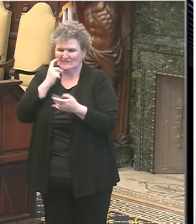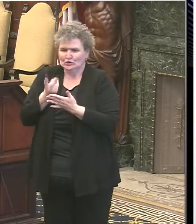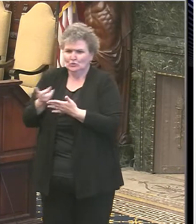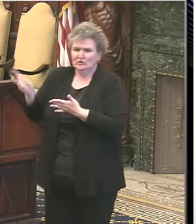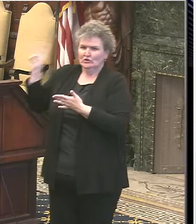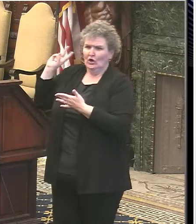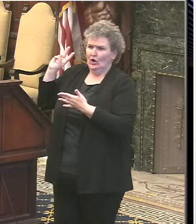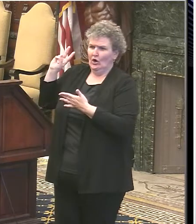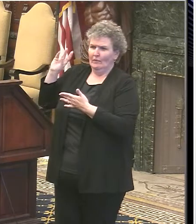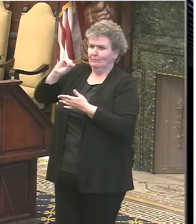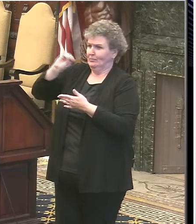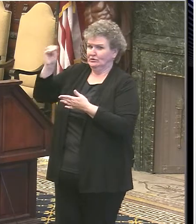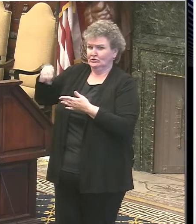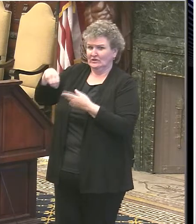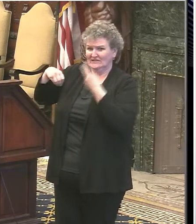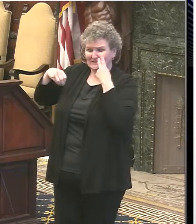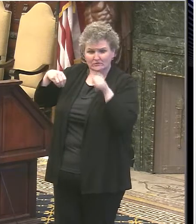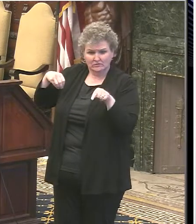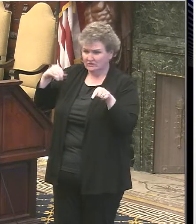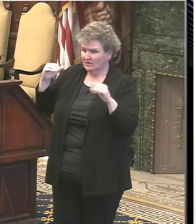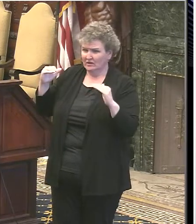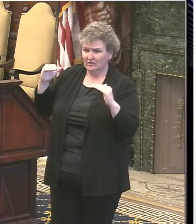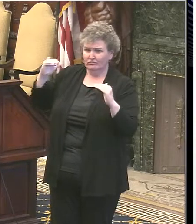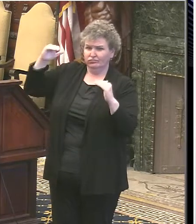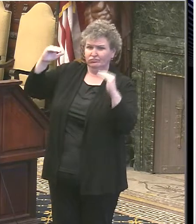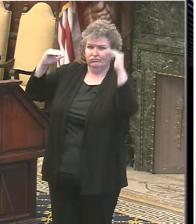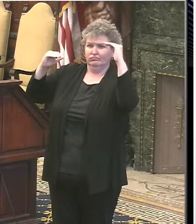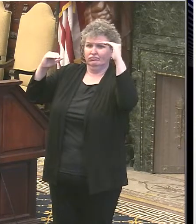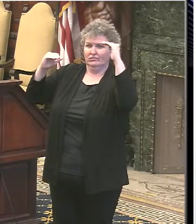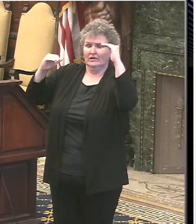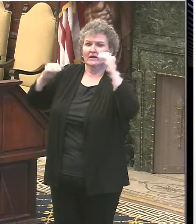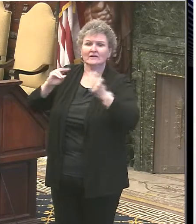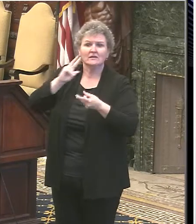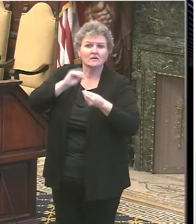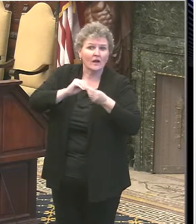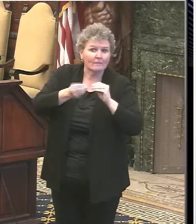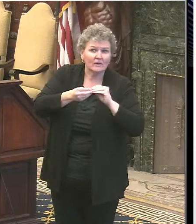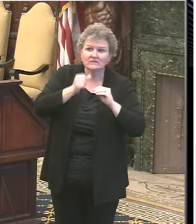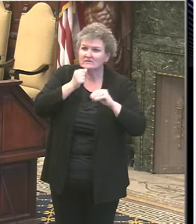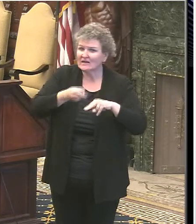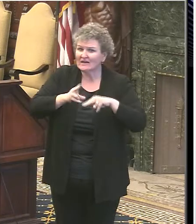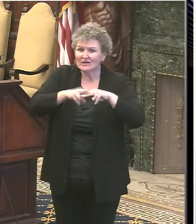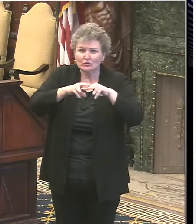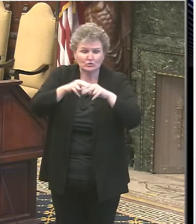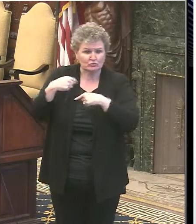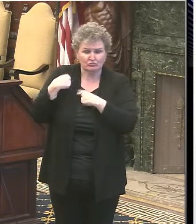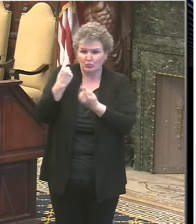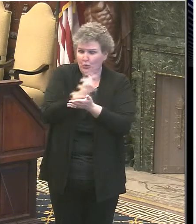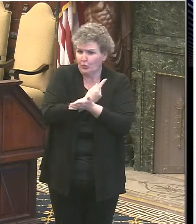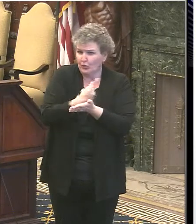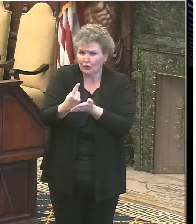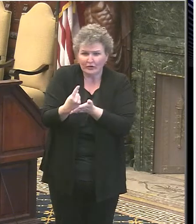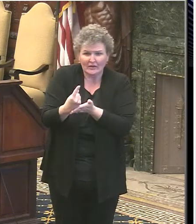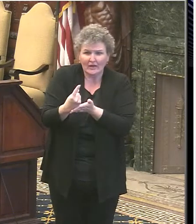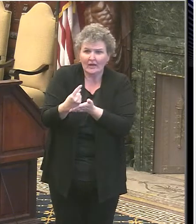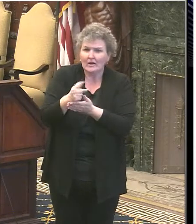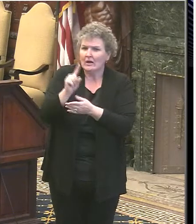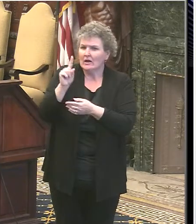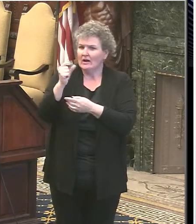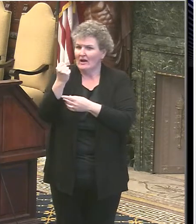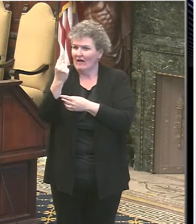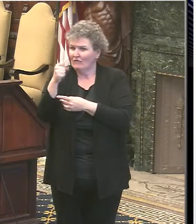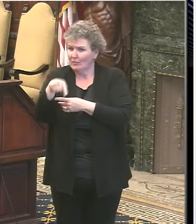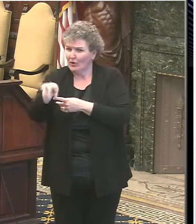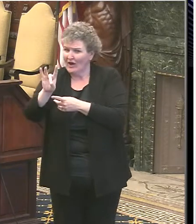least there's one positive thing here, and that is that percent positivity did not increase last week, and it's been increasing steadily from week to